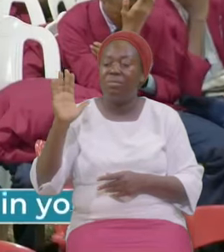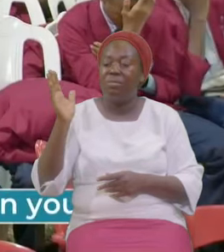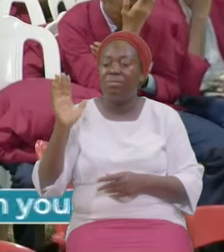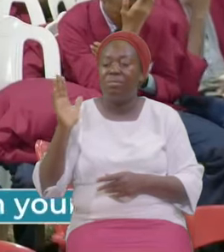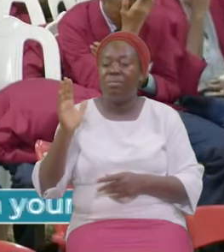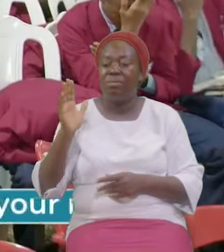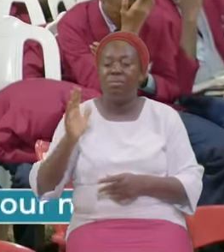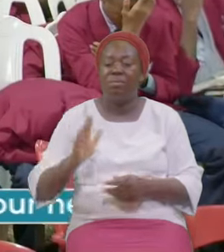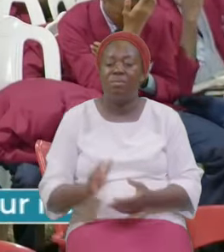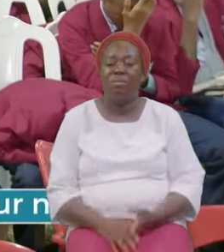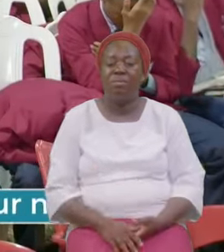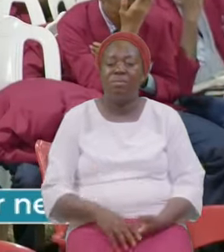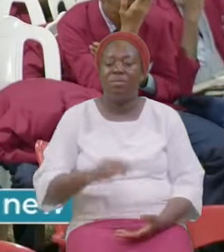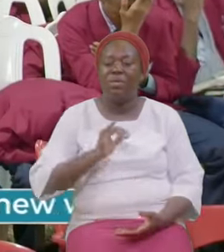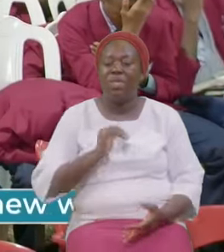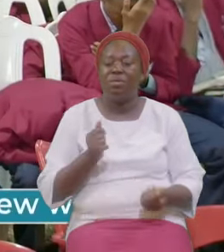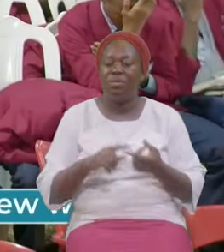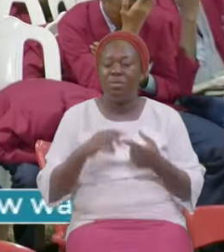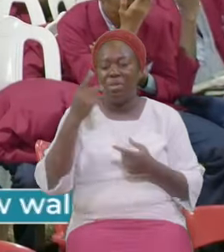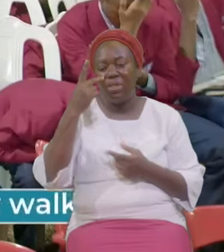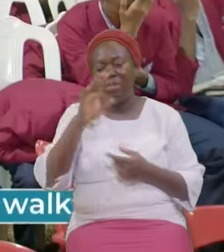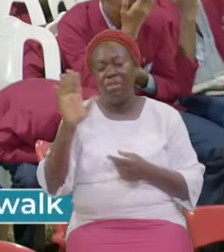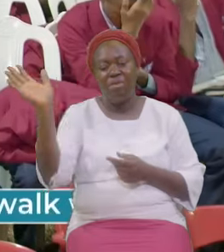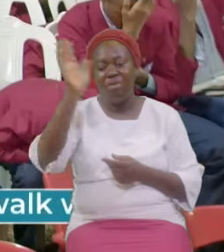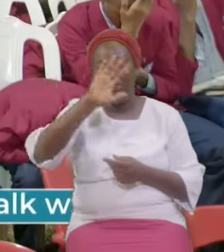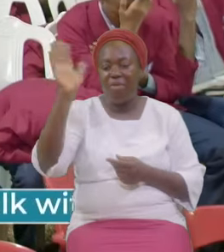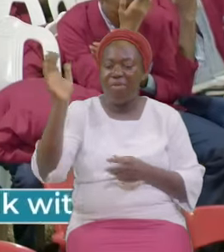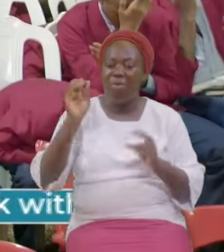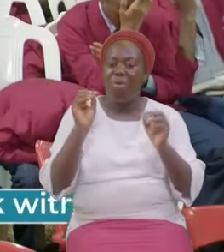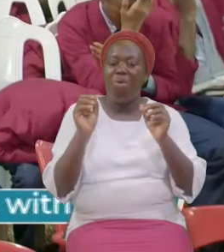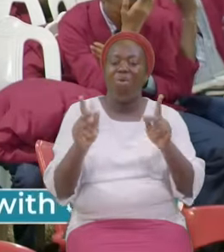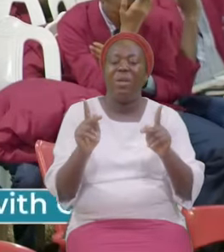I want to see you wave. Confirm. Okay.